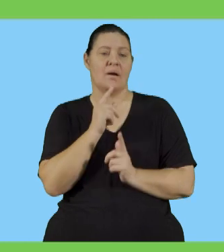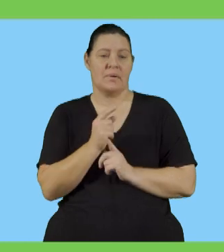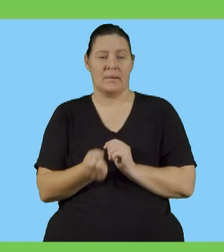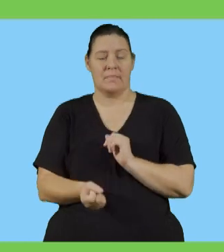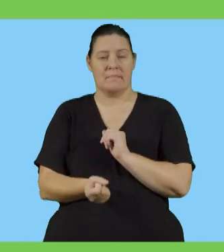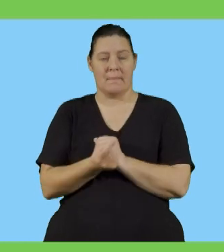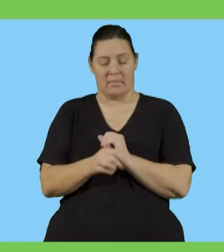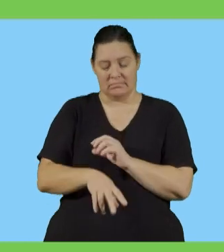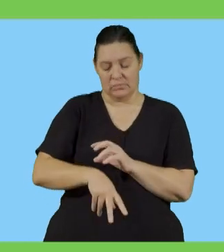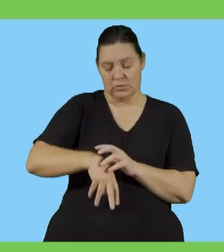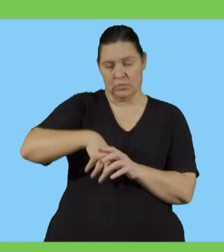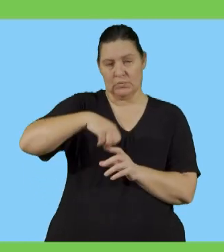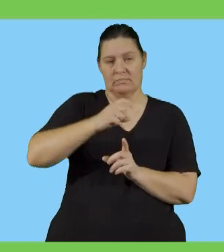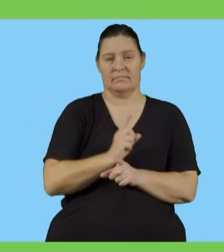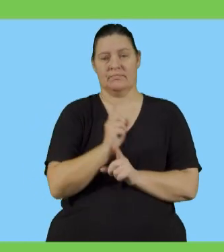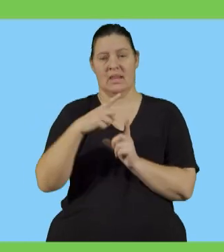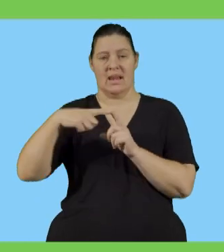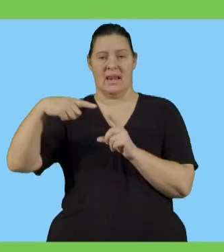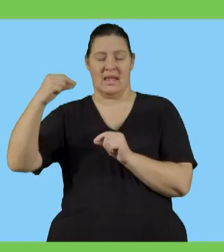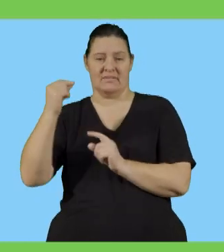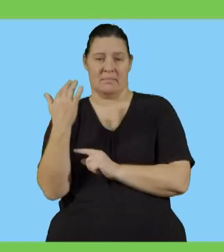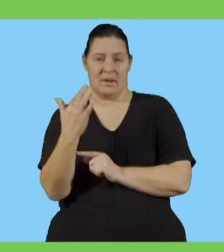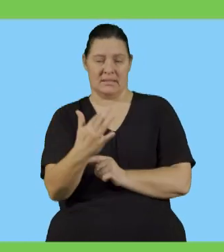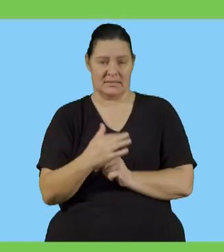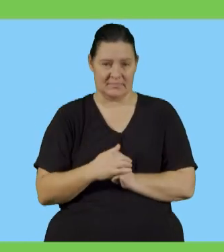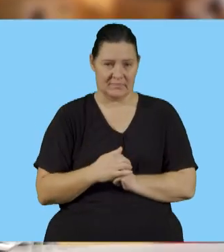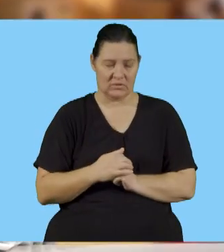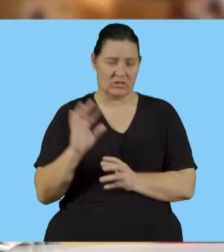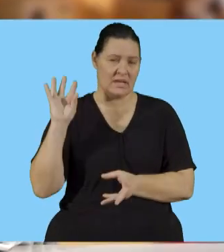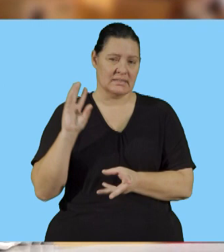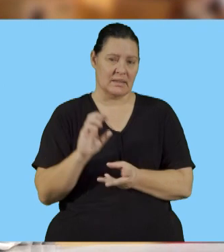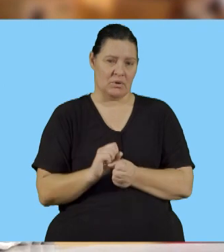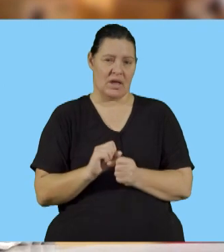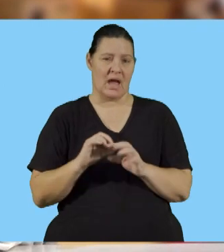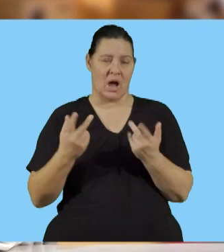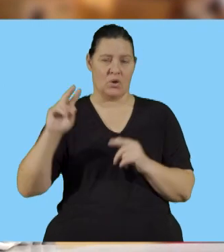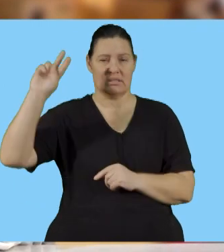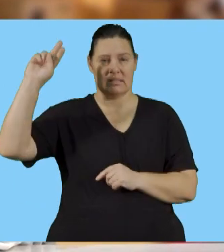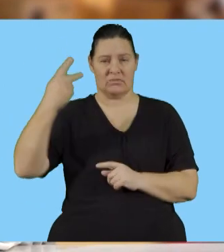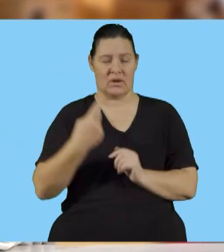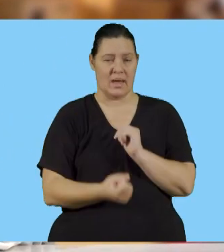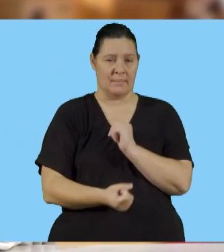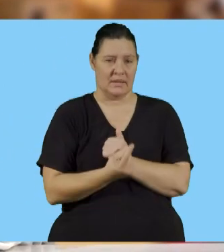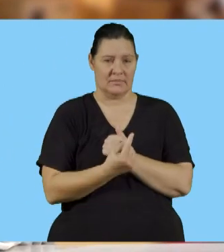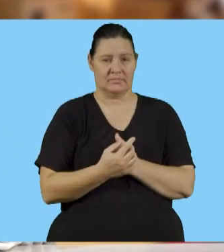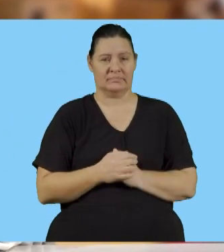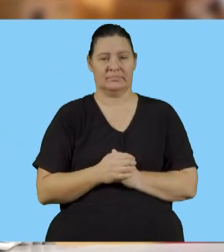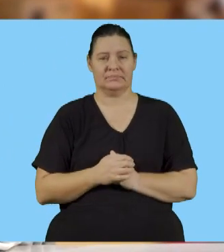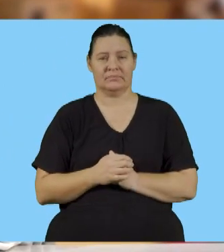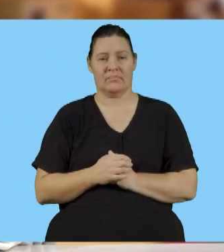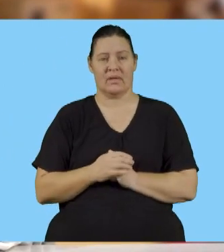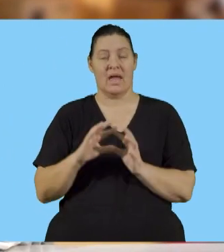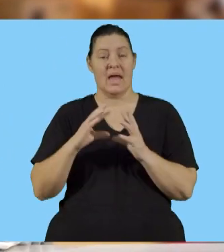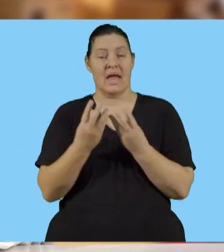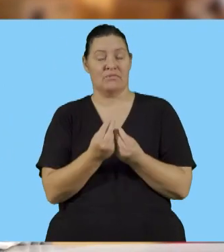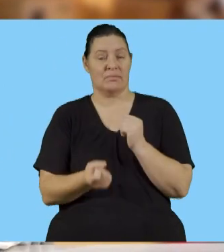which then comes up to the leaves of the plant. So that is just a quick summary of how photosynthesis happens. Now, when